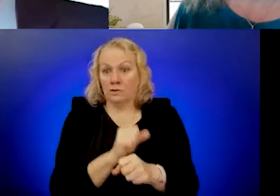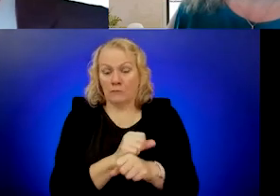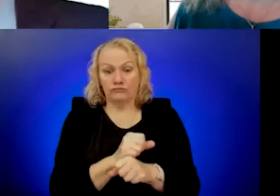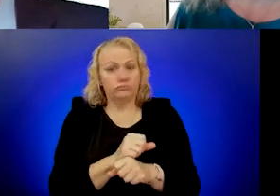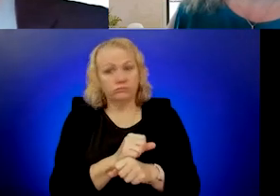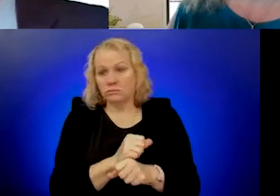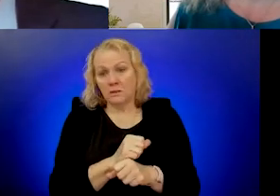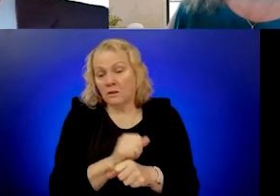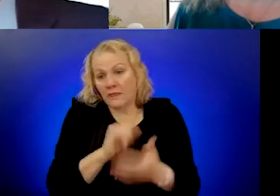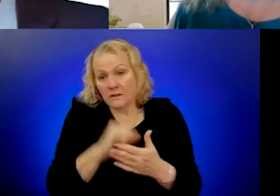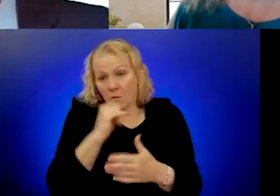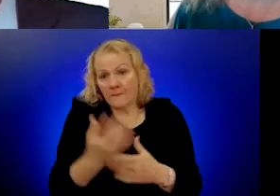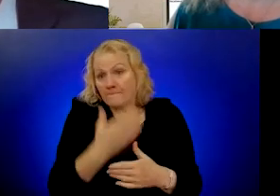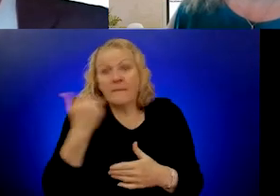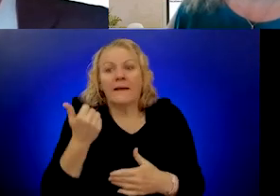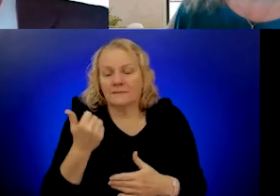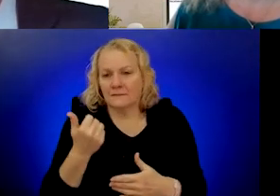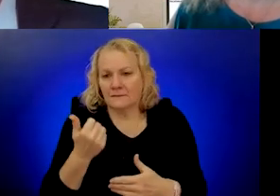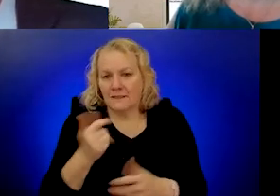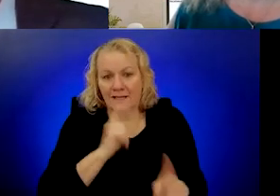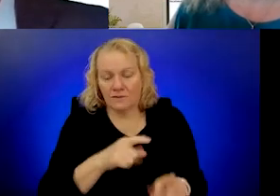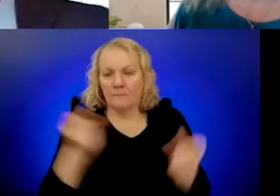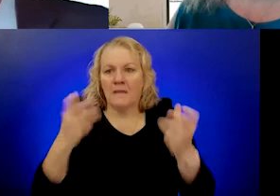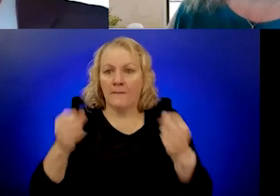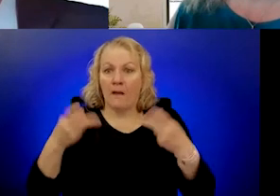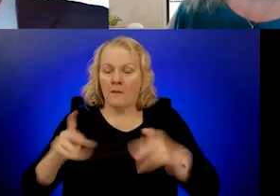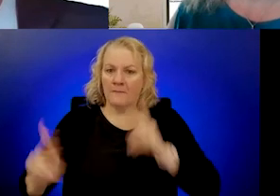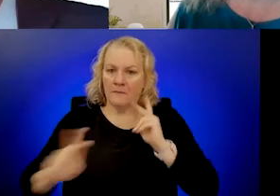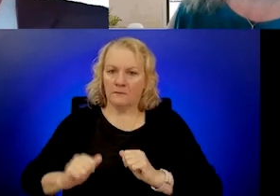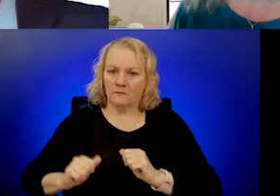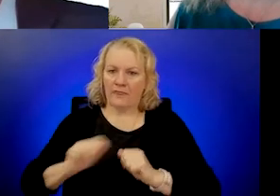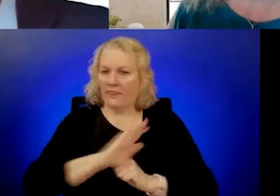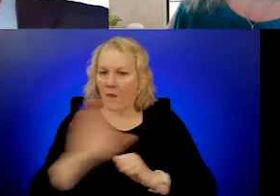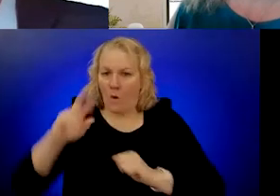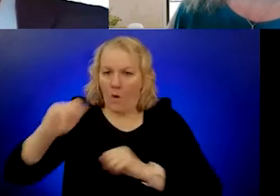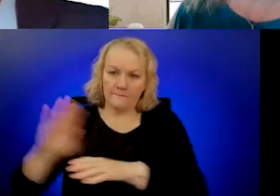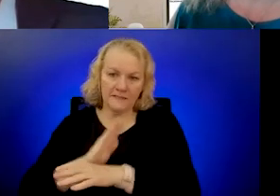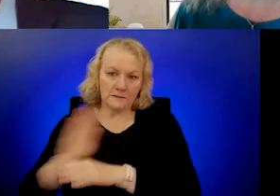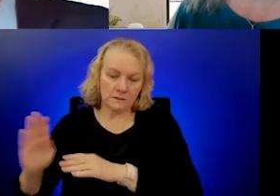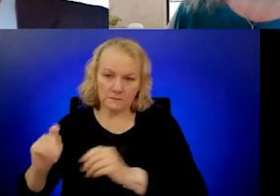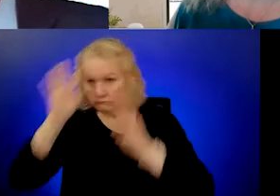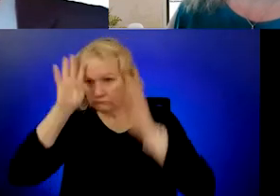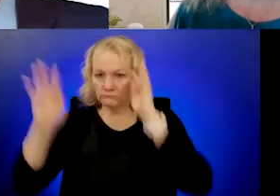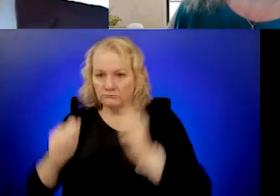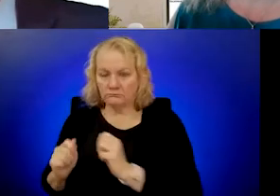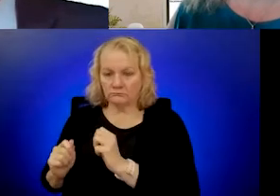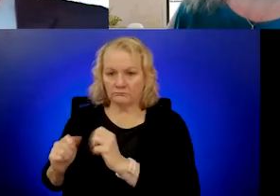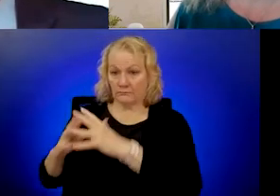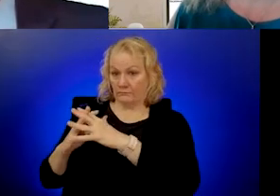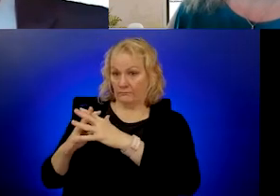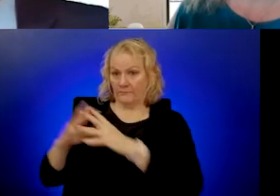best solution. And there are tons of opportunities out there for people with disabilities